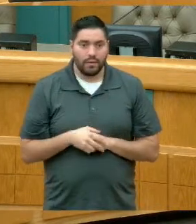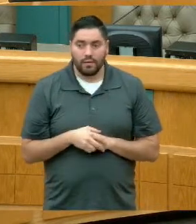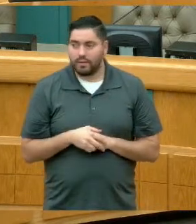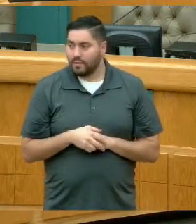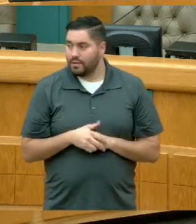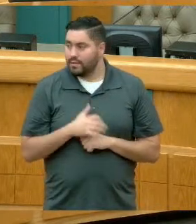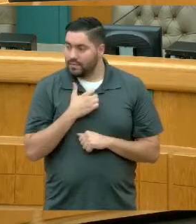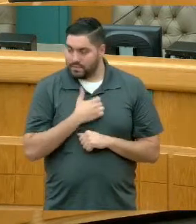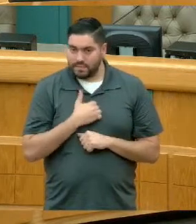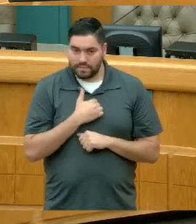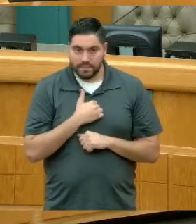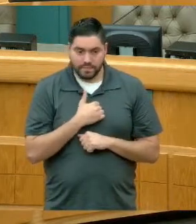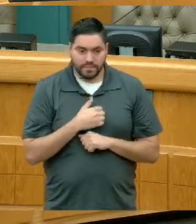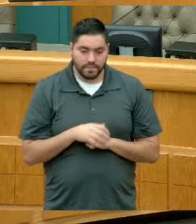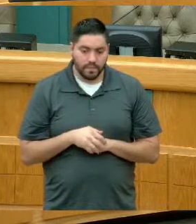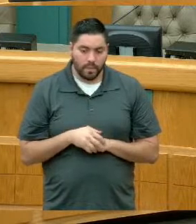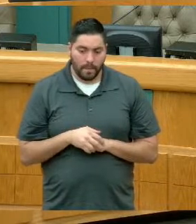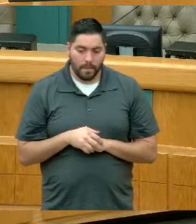In Spanish?